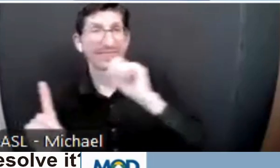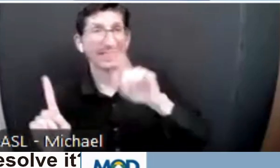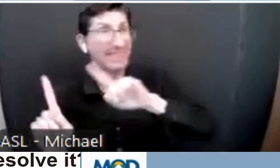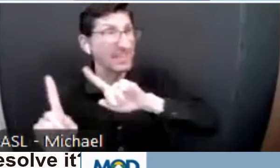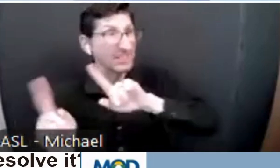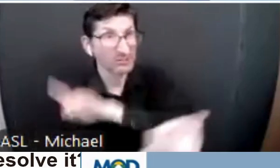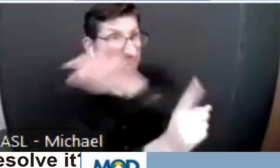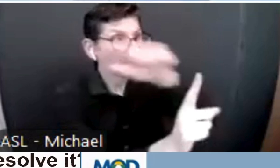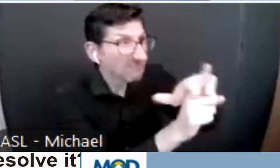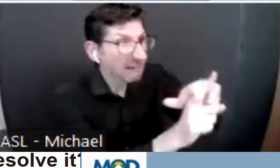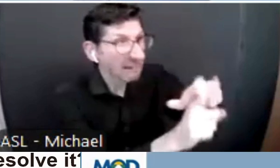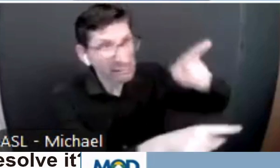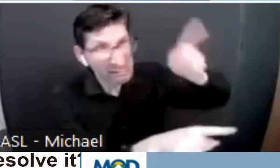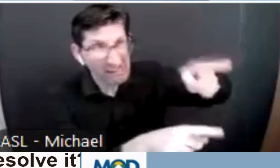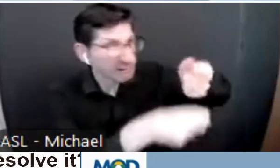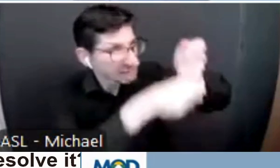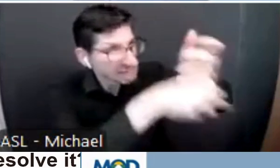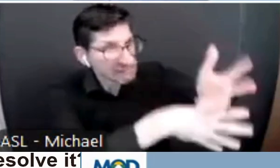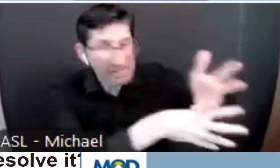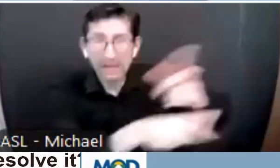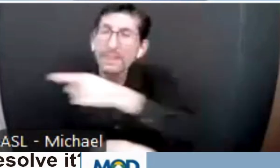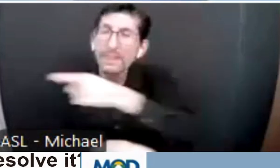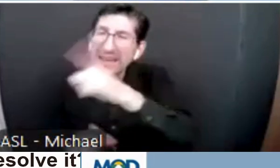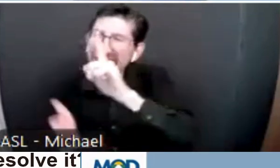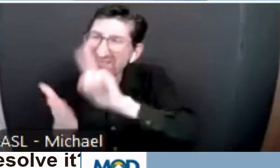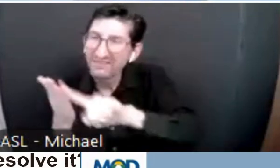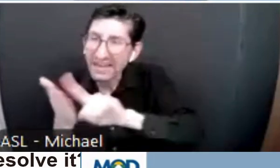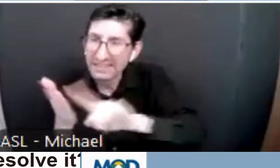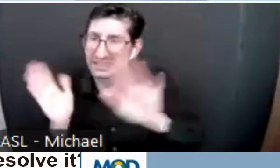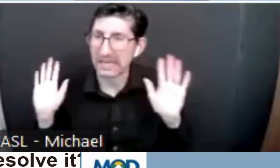not accommodating you. They're investigating.